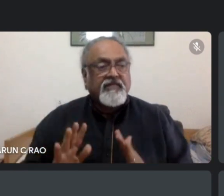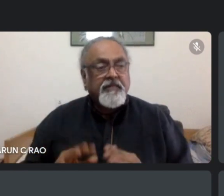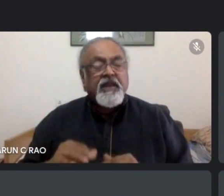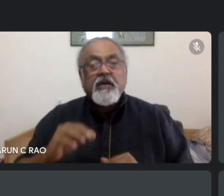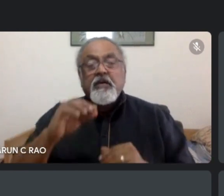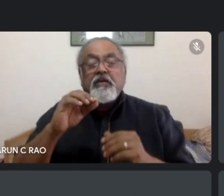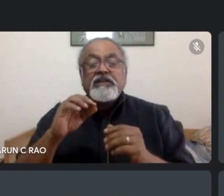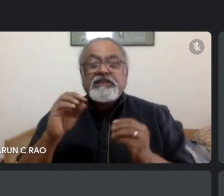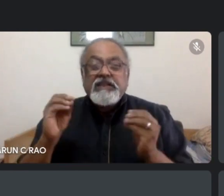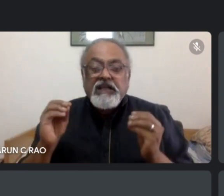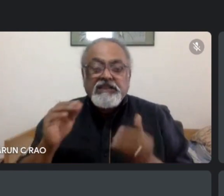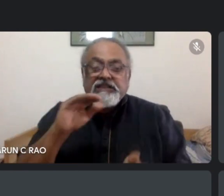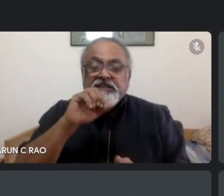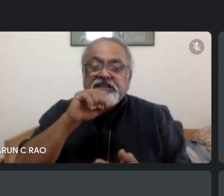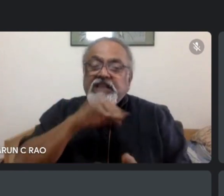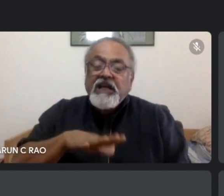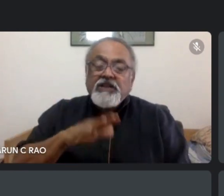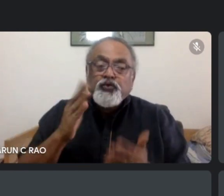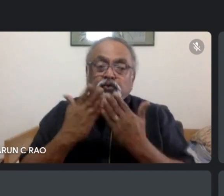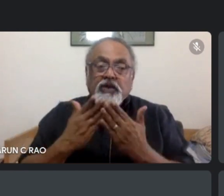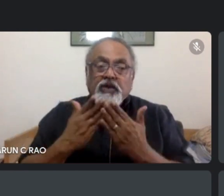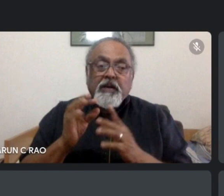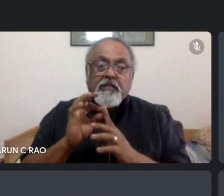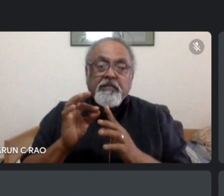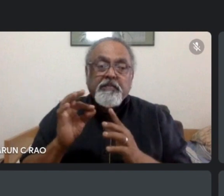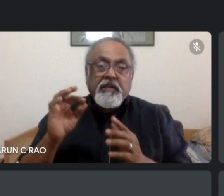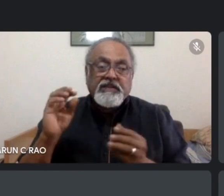able to